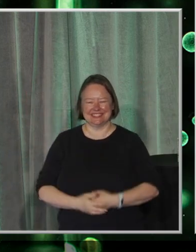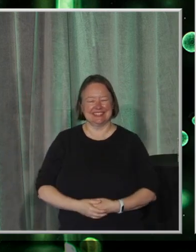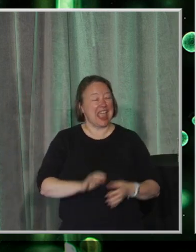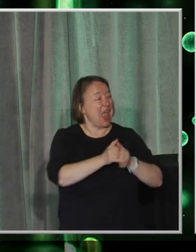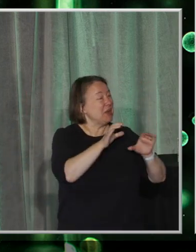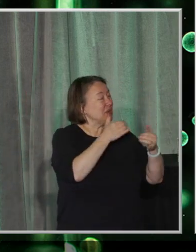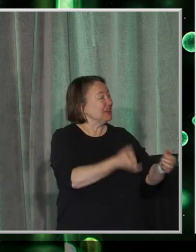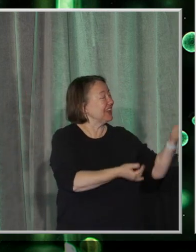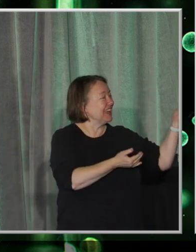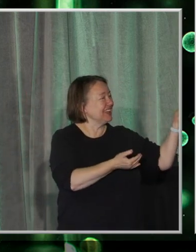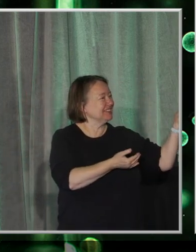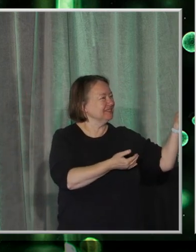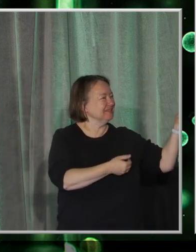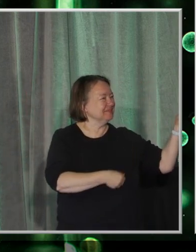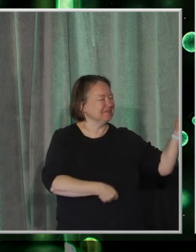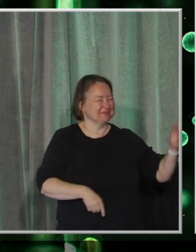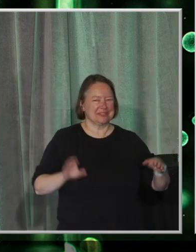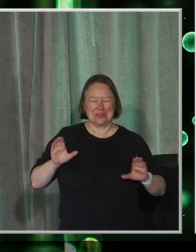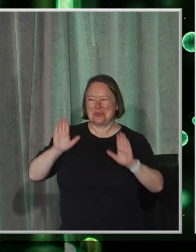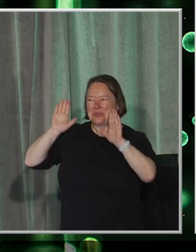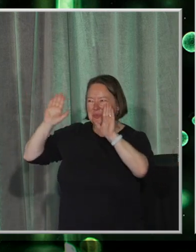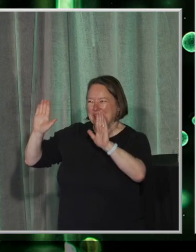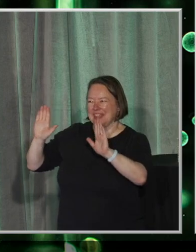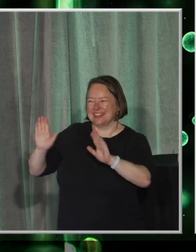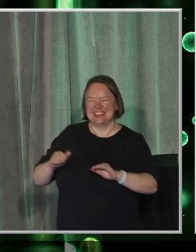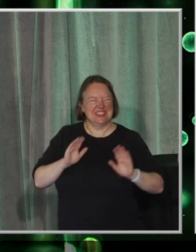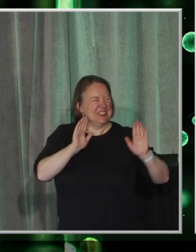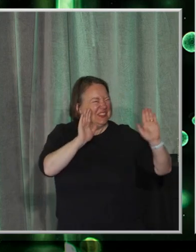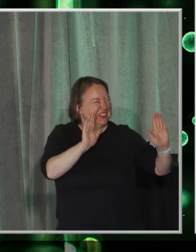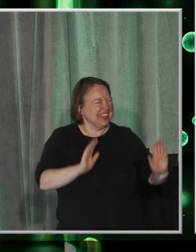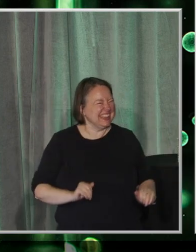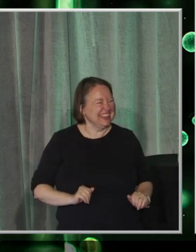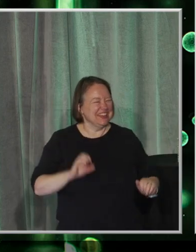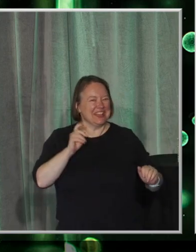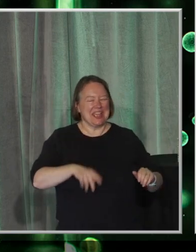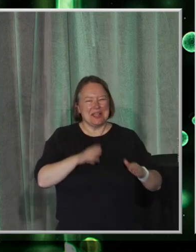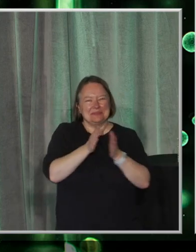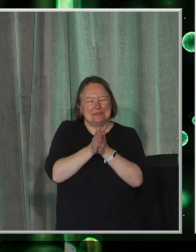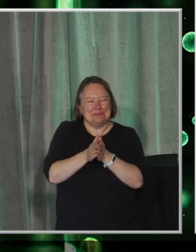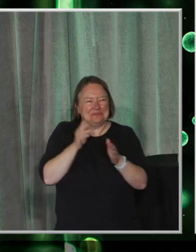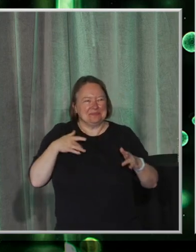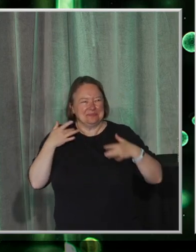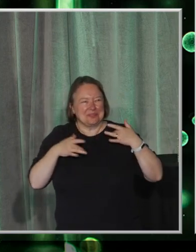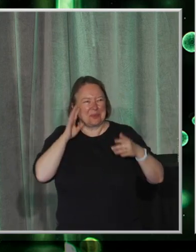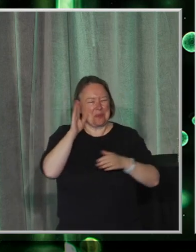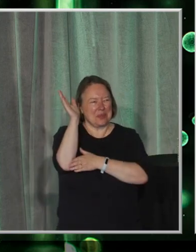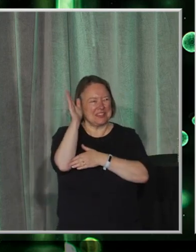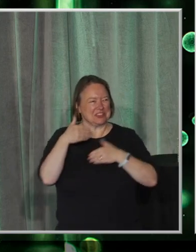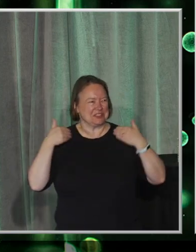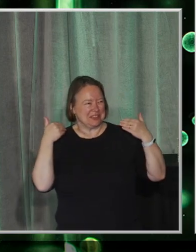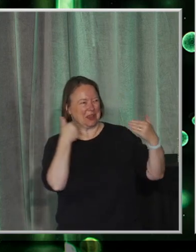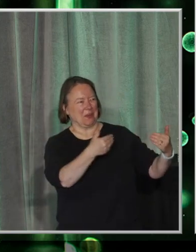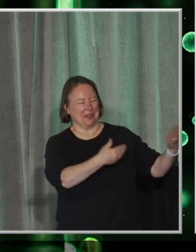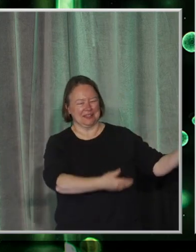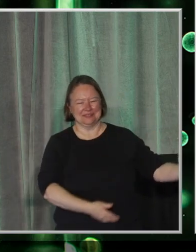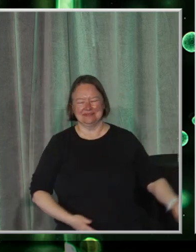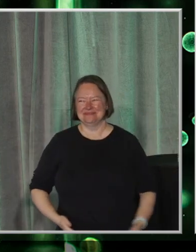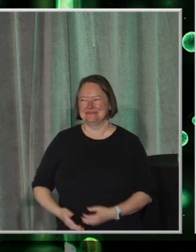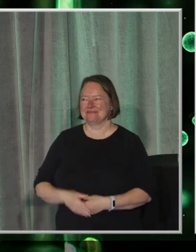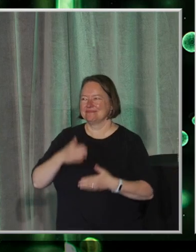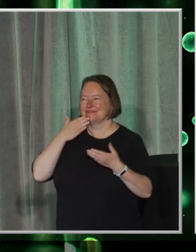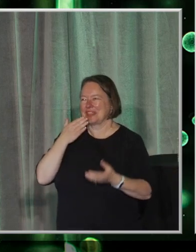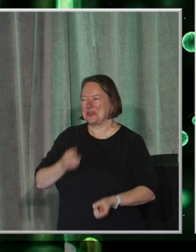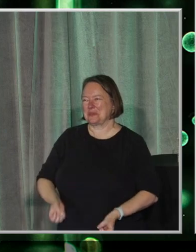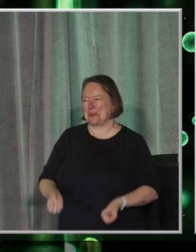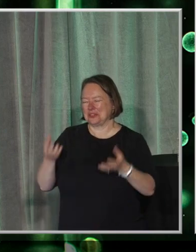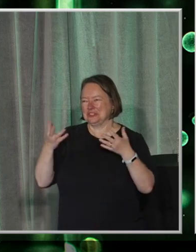How are you doing today? I'm doing great. Great. All right, we're looking forward to your presentation. Take it away. Thank you